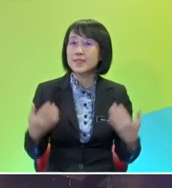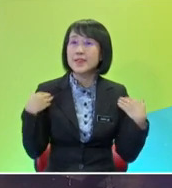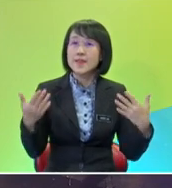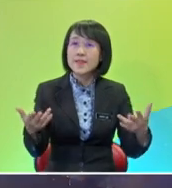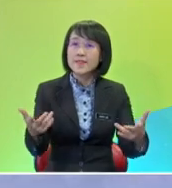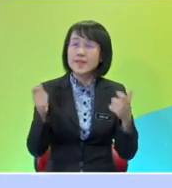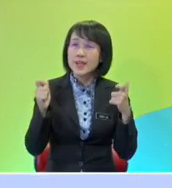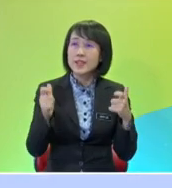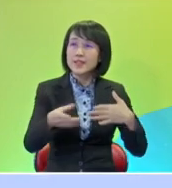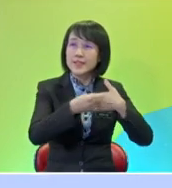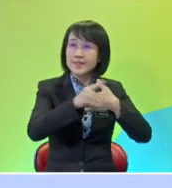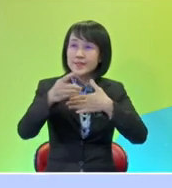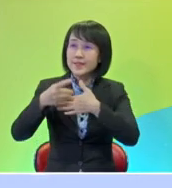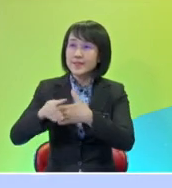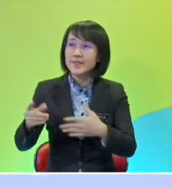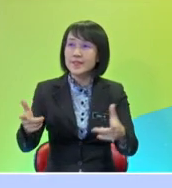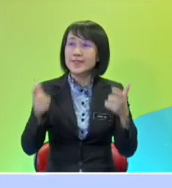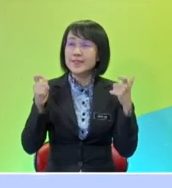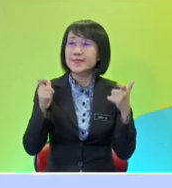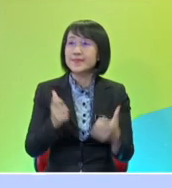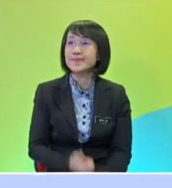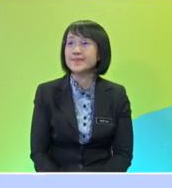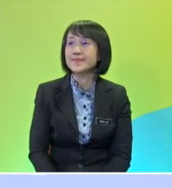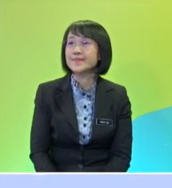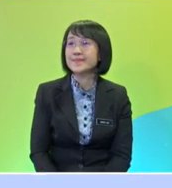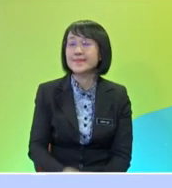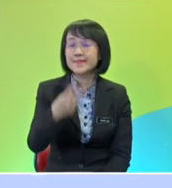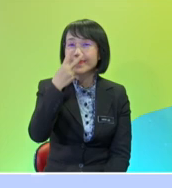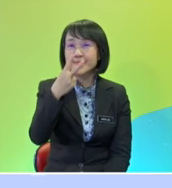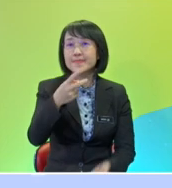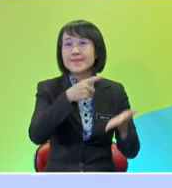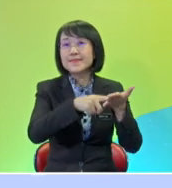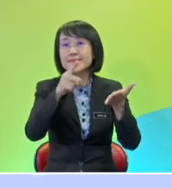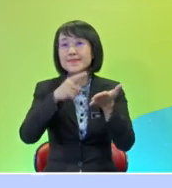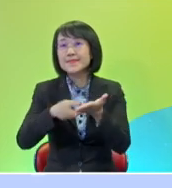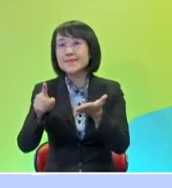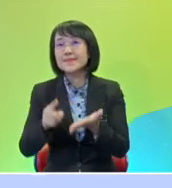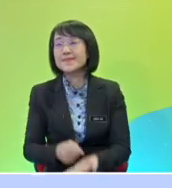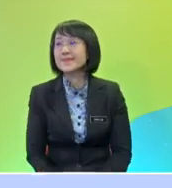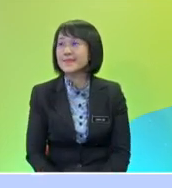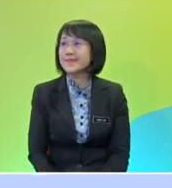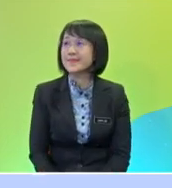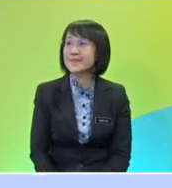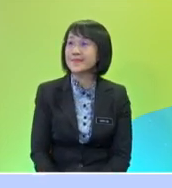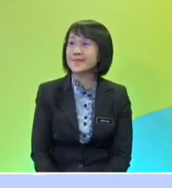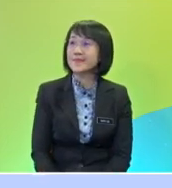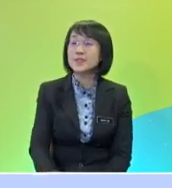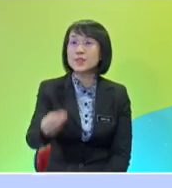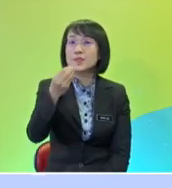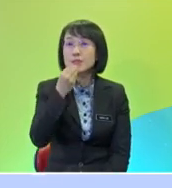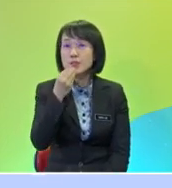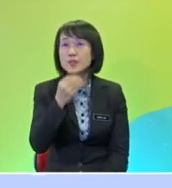be delivered really fast. Alright, let's check if Pika's answer is correct. Mm-mm. Food which